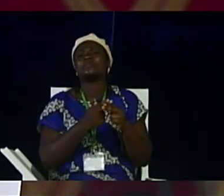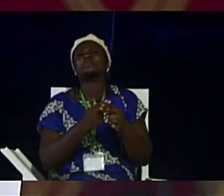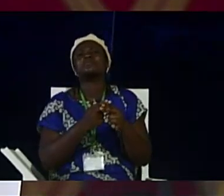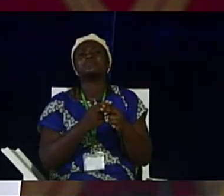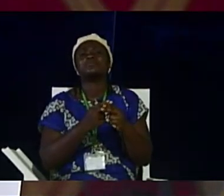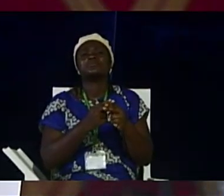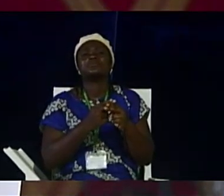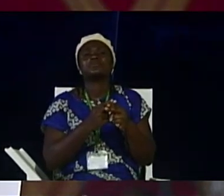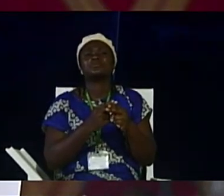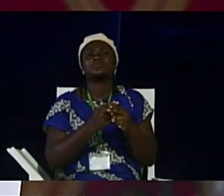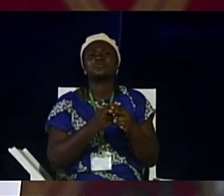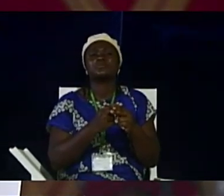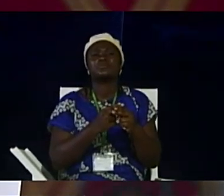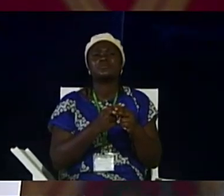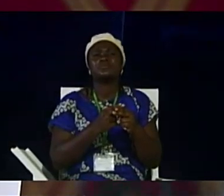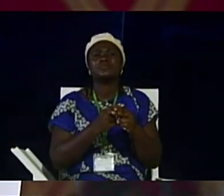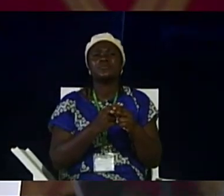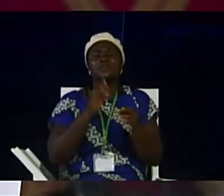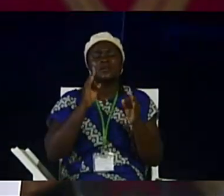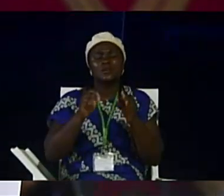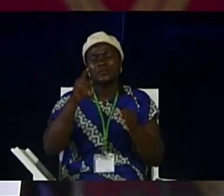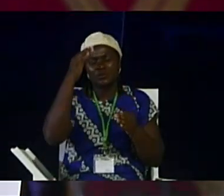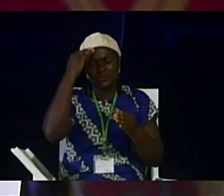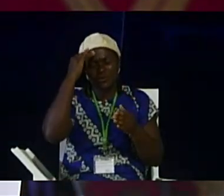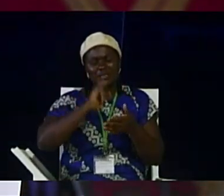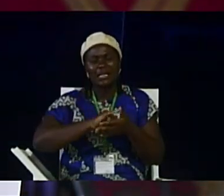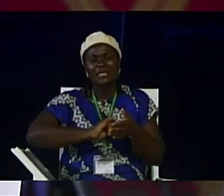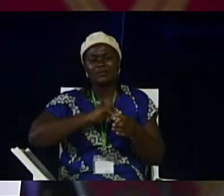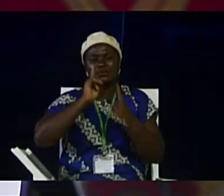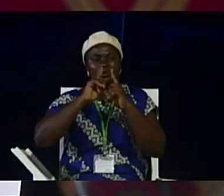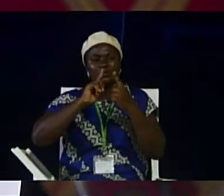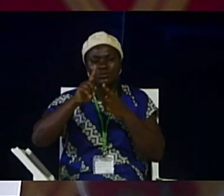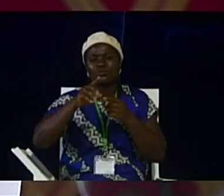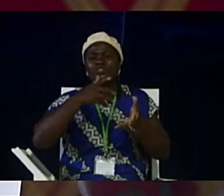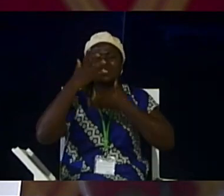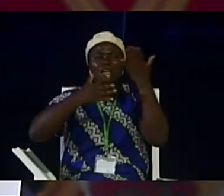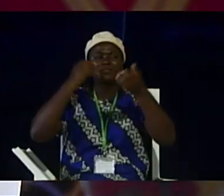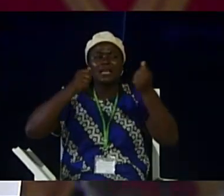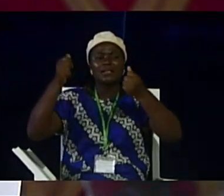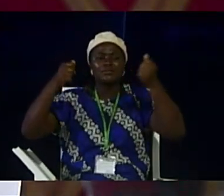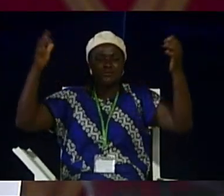If you believe I'm talking to you, shout a big hallelujah.